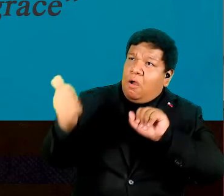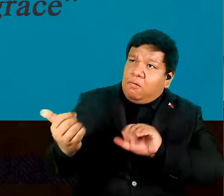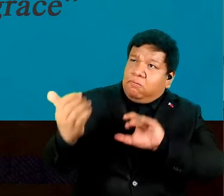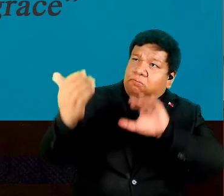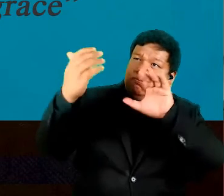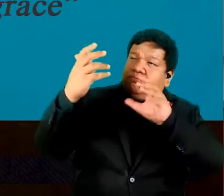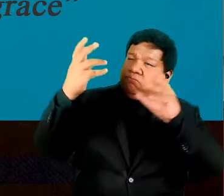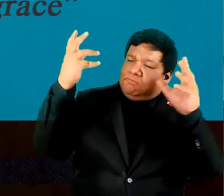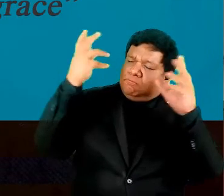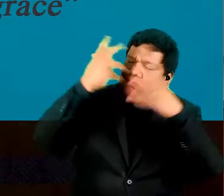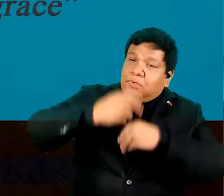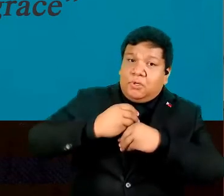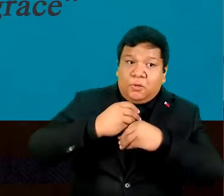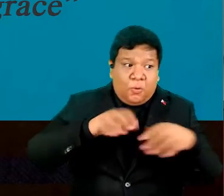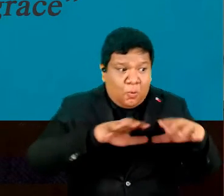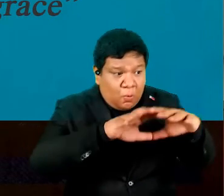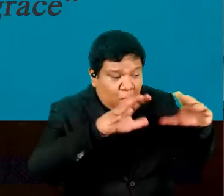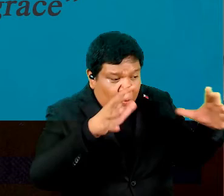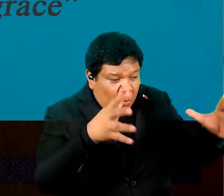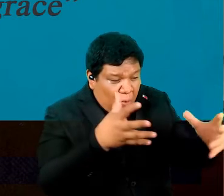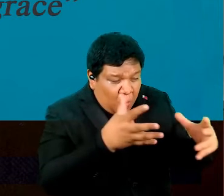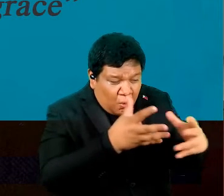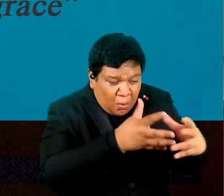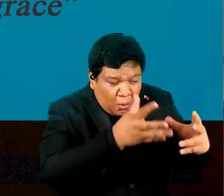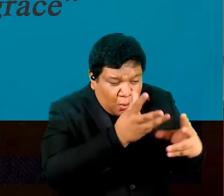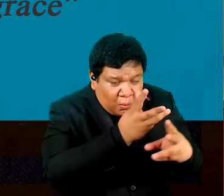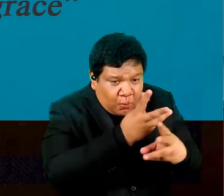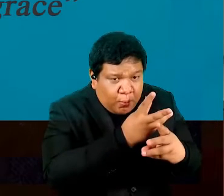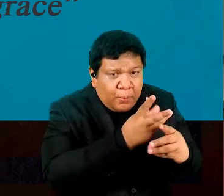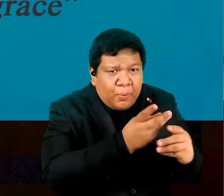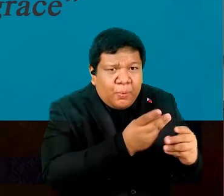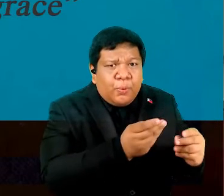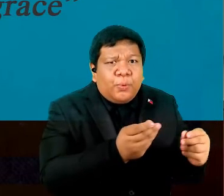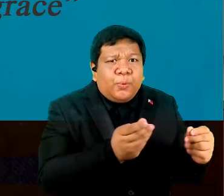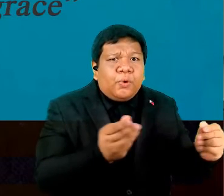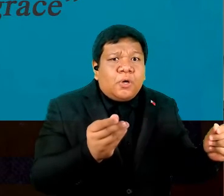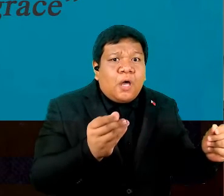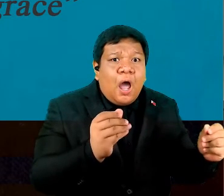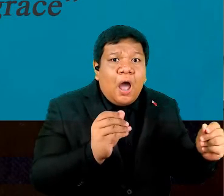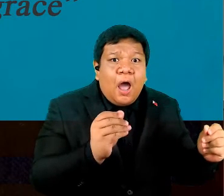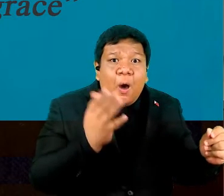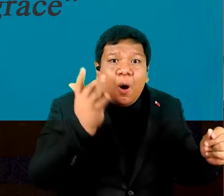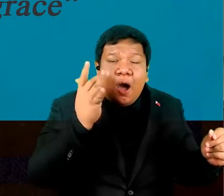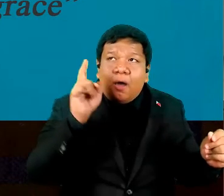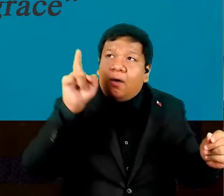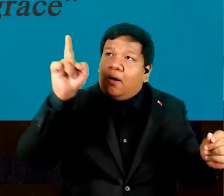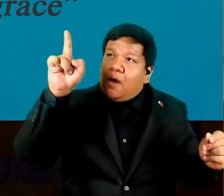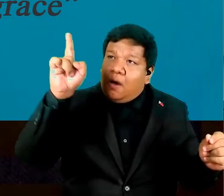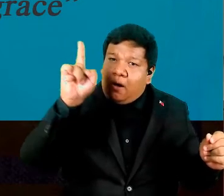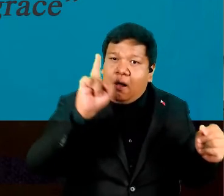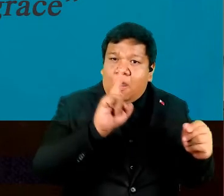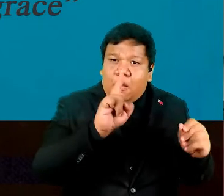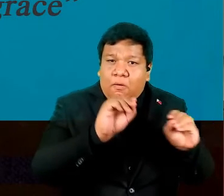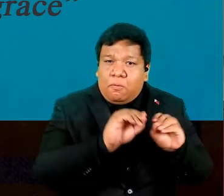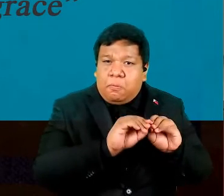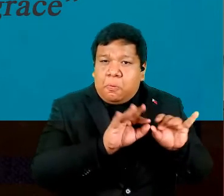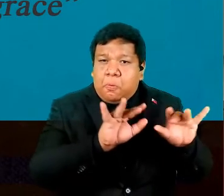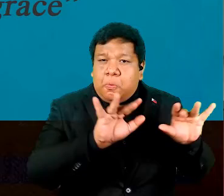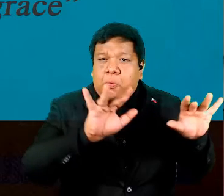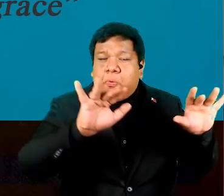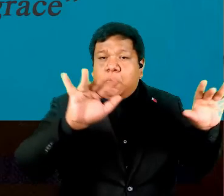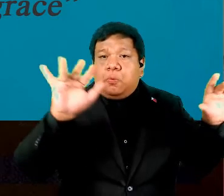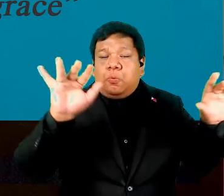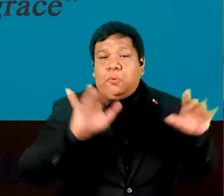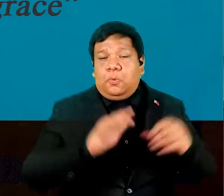wonderful face. And the things of earth will grow strangely dim in the light of his glory